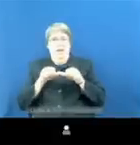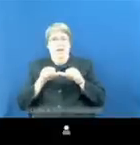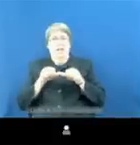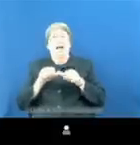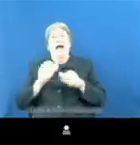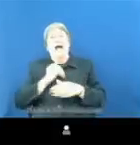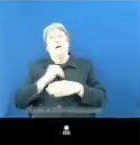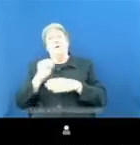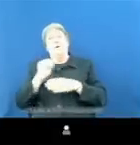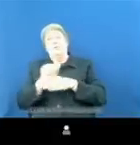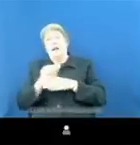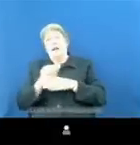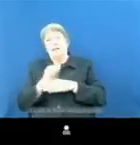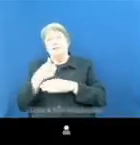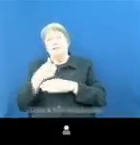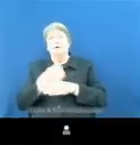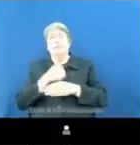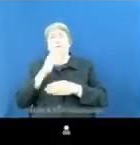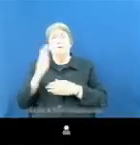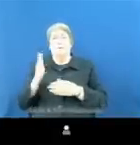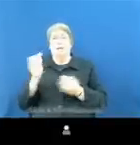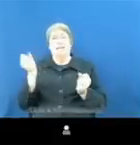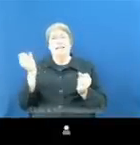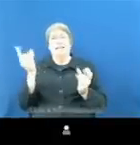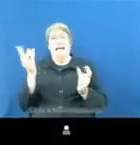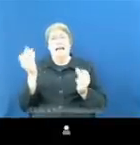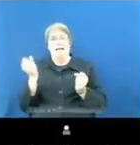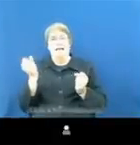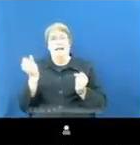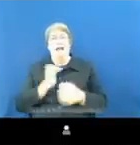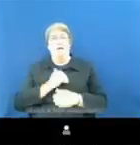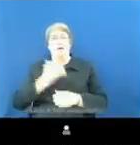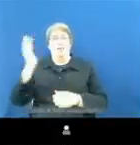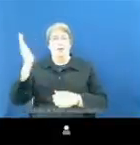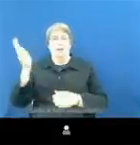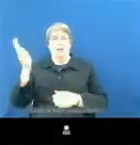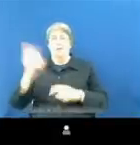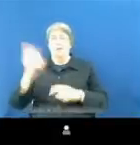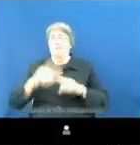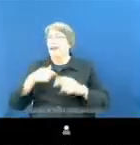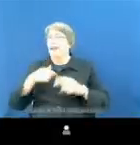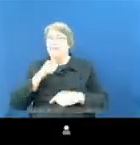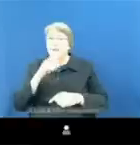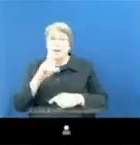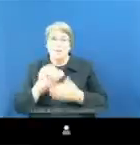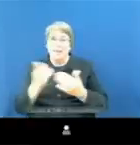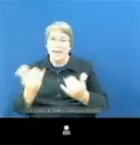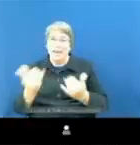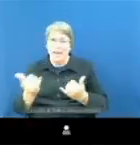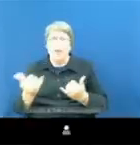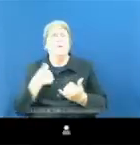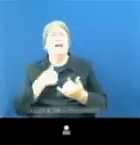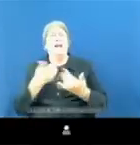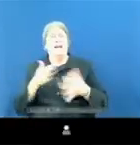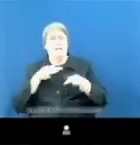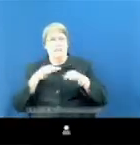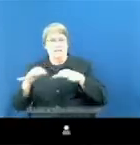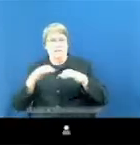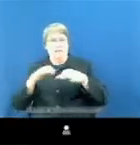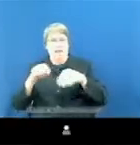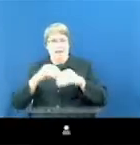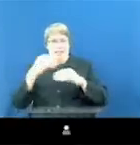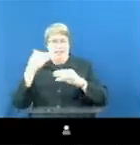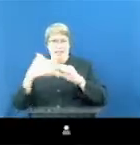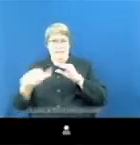our presentations in American Sign Language. As you can see, we're not doing that today, and it was explained in the email that went out